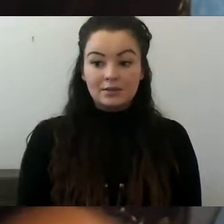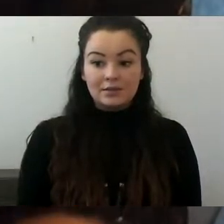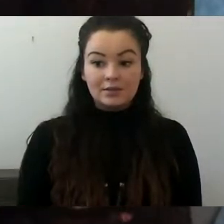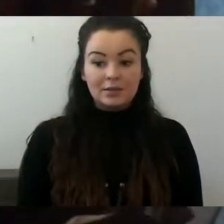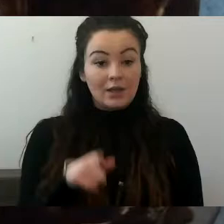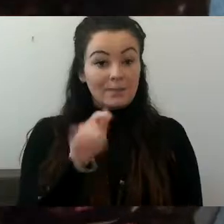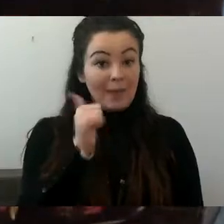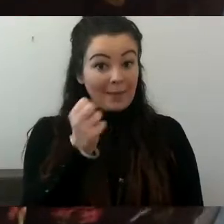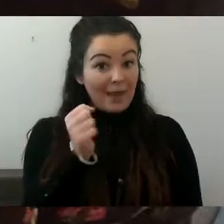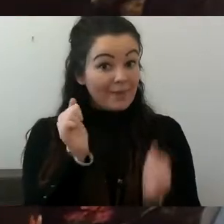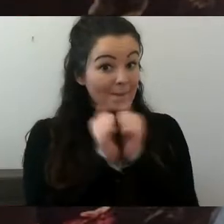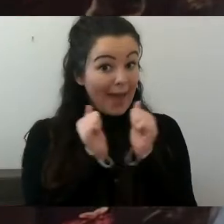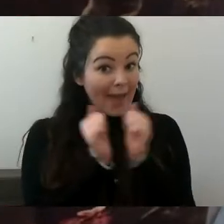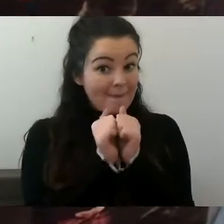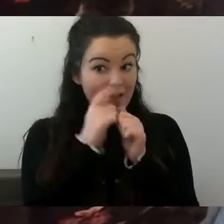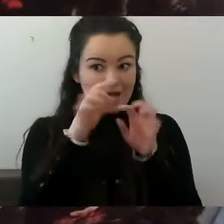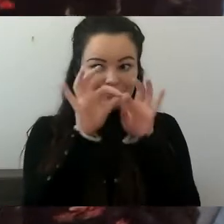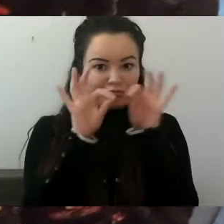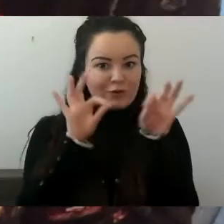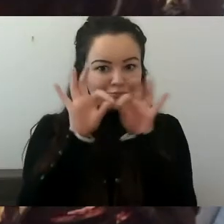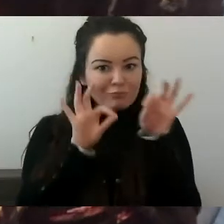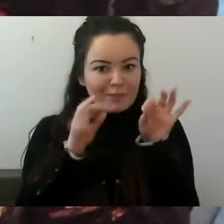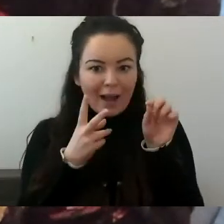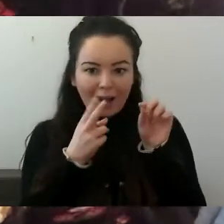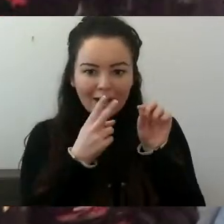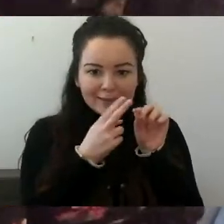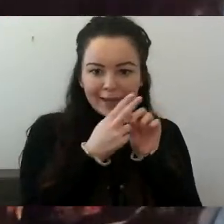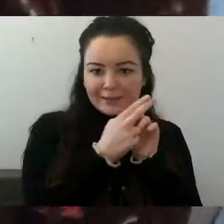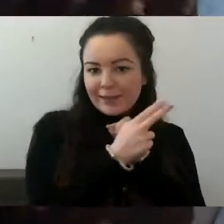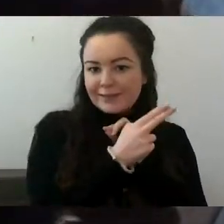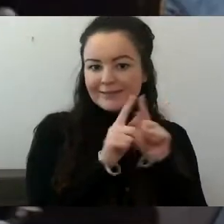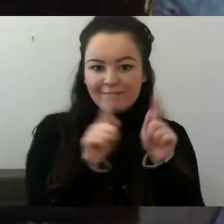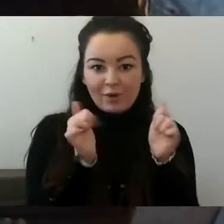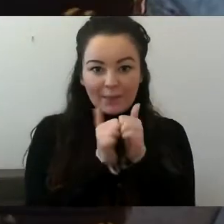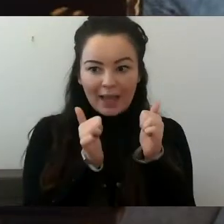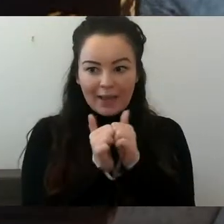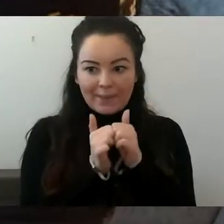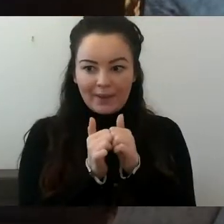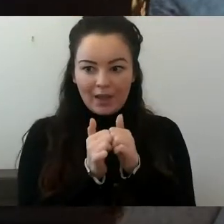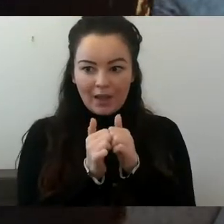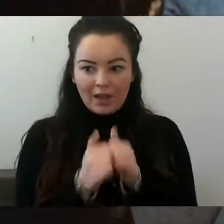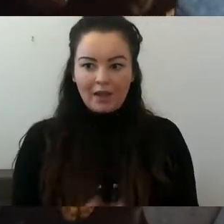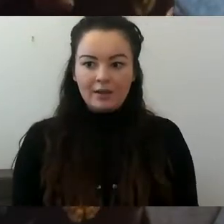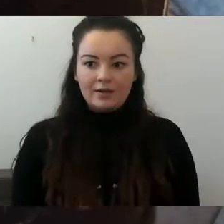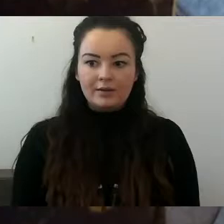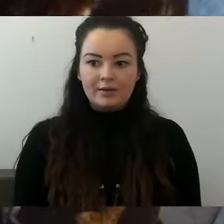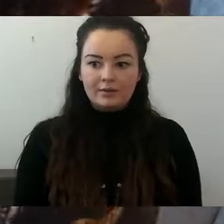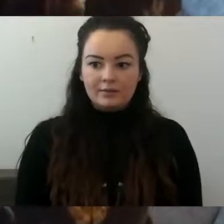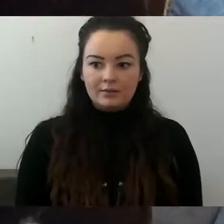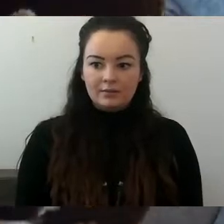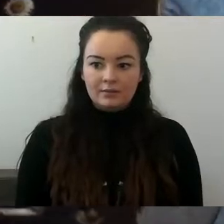you want to, if you've got some bits of paper, we can rip and cut